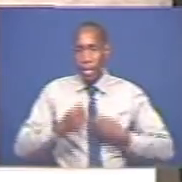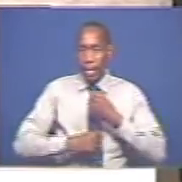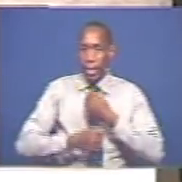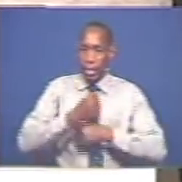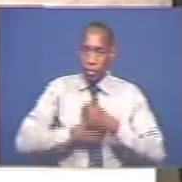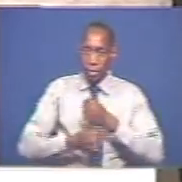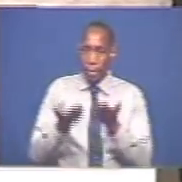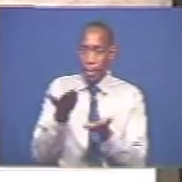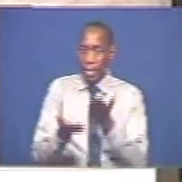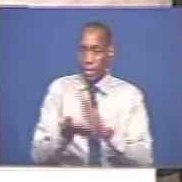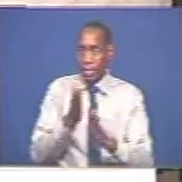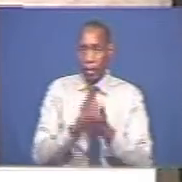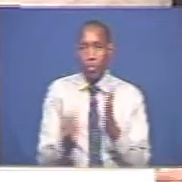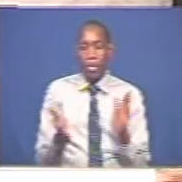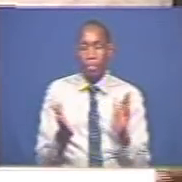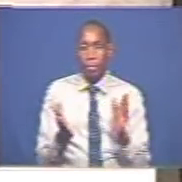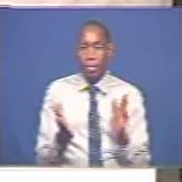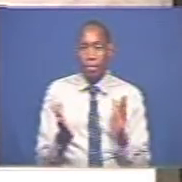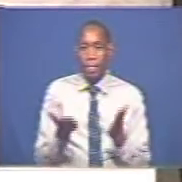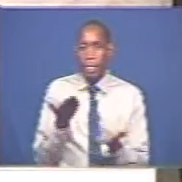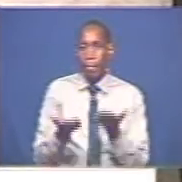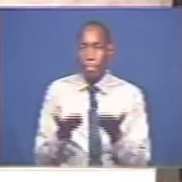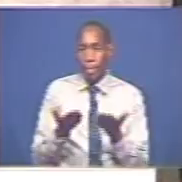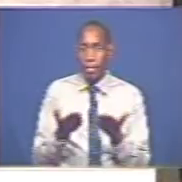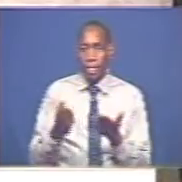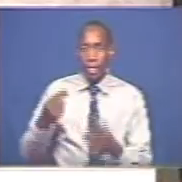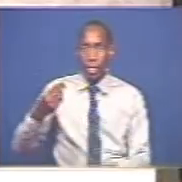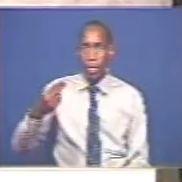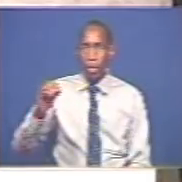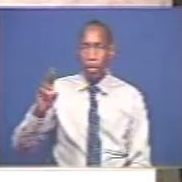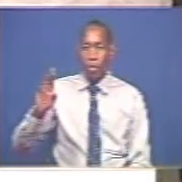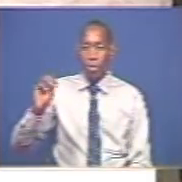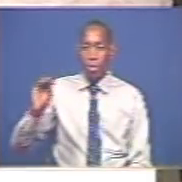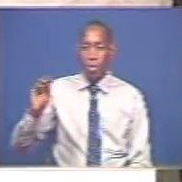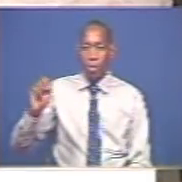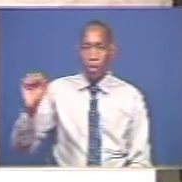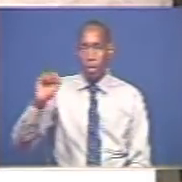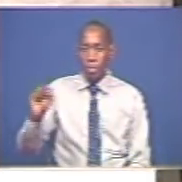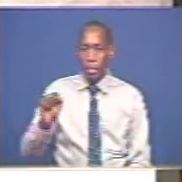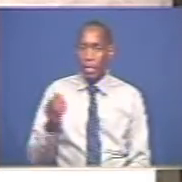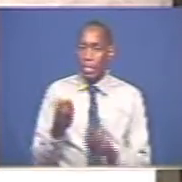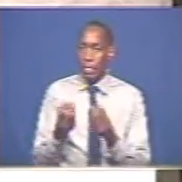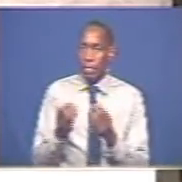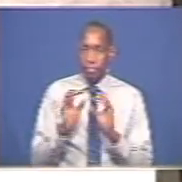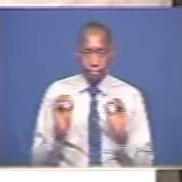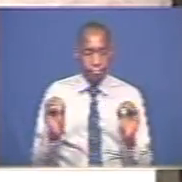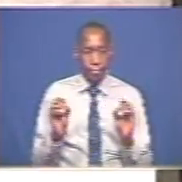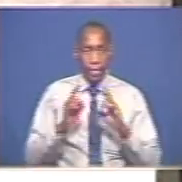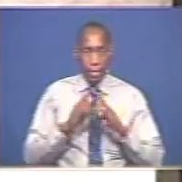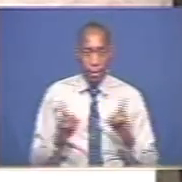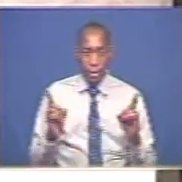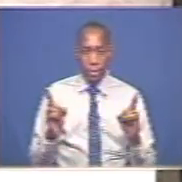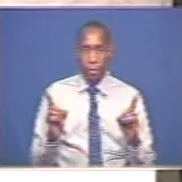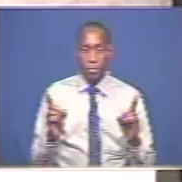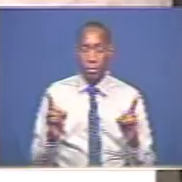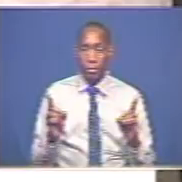balancing in his maybe hormones. It's, mm-hmm, also a hormonal problem. Yeah. So that is not very easy to tell. But